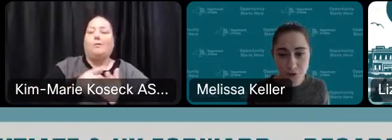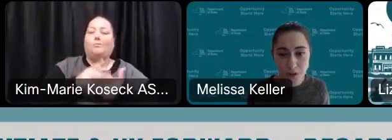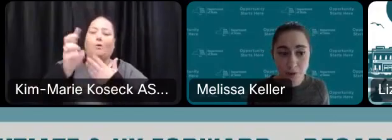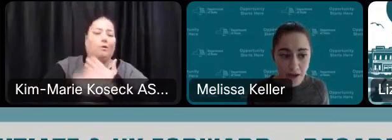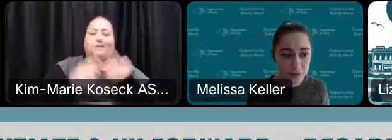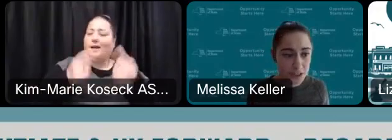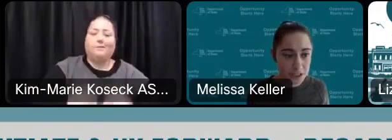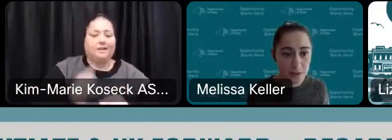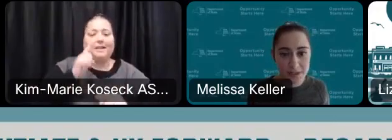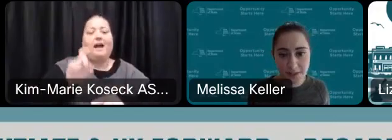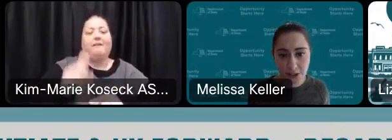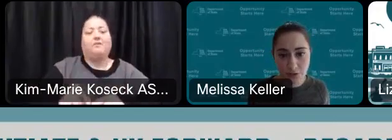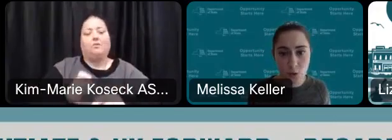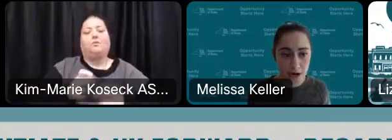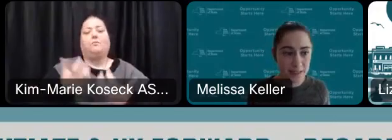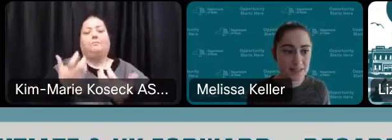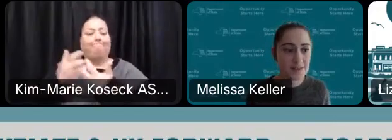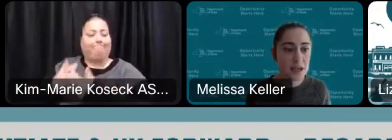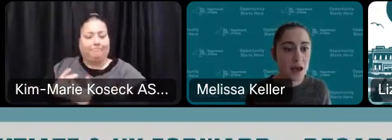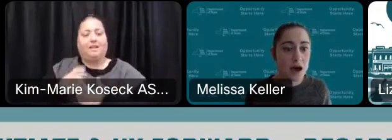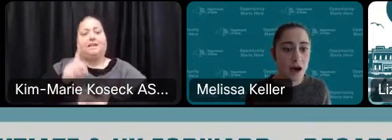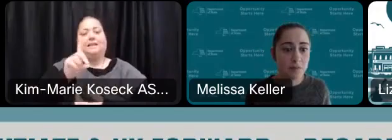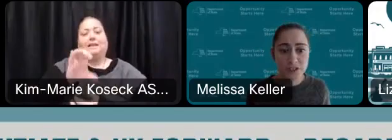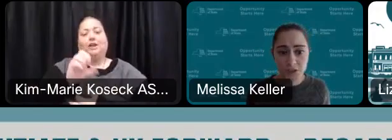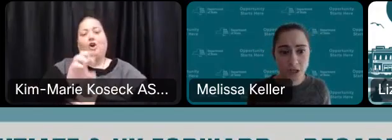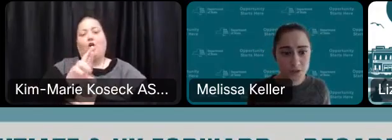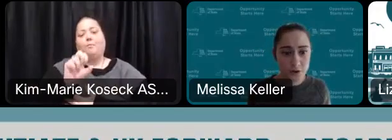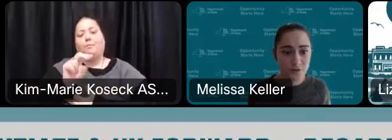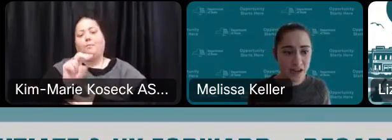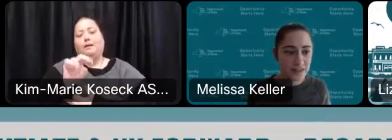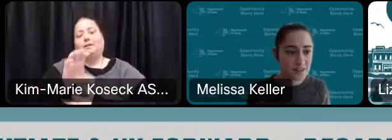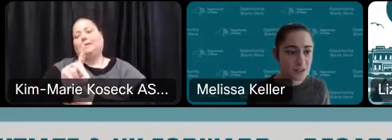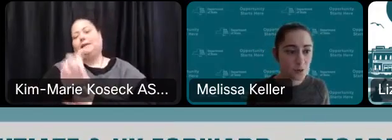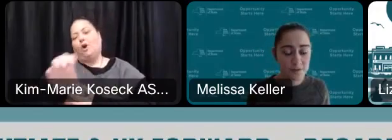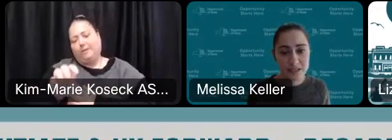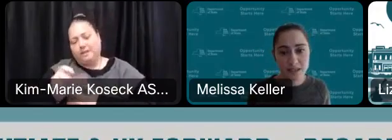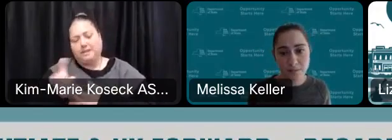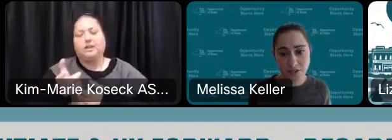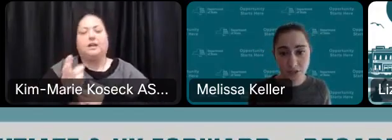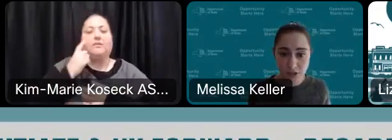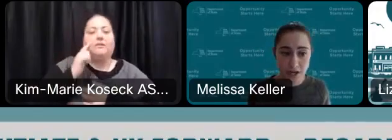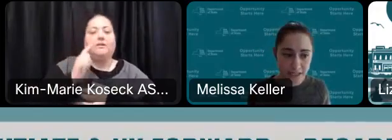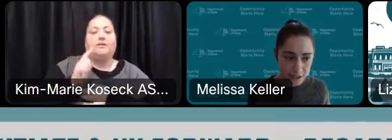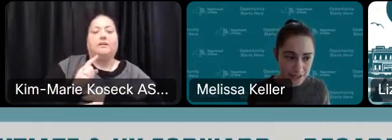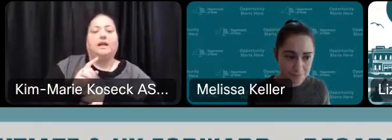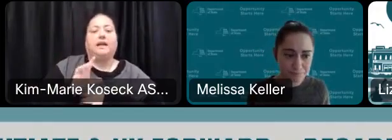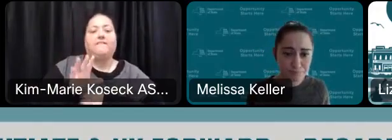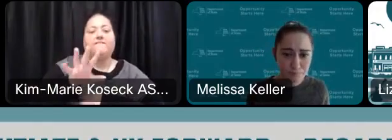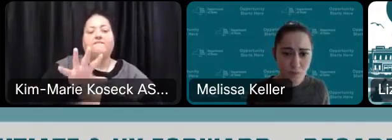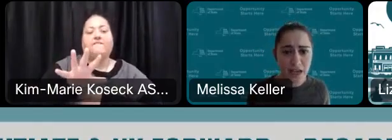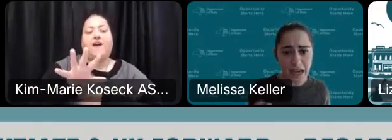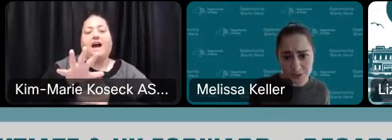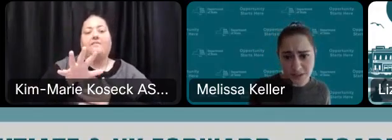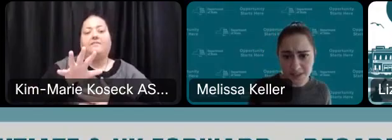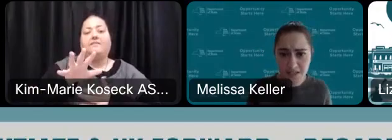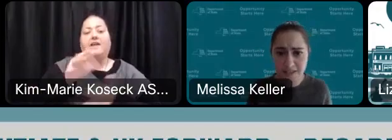to comply with our decarbonization requirements, just those over 5,000 square feet that meet certain criteria. As